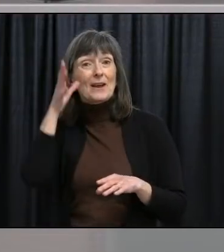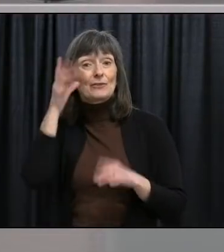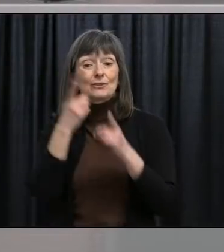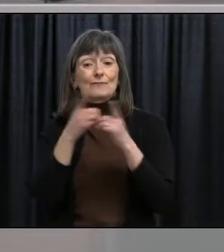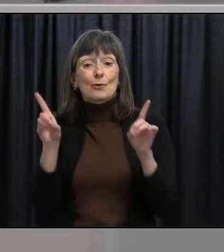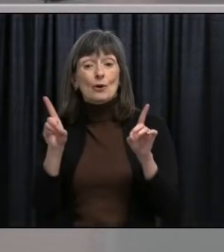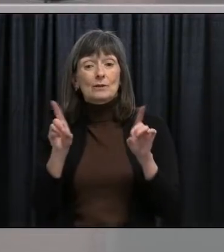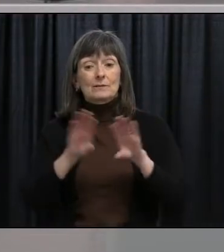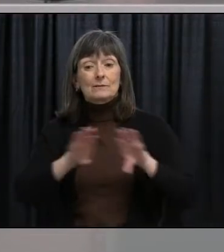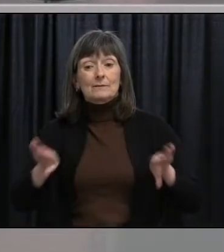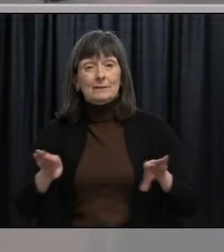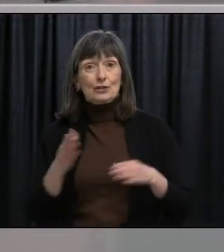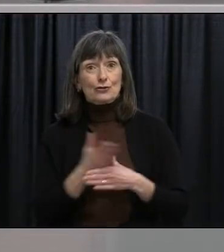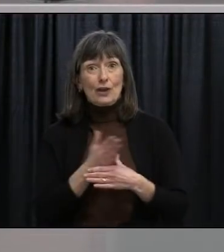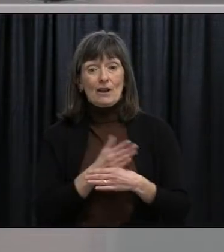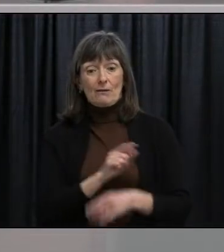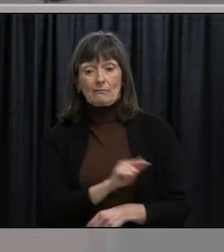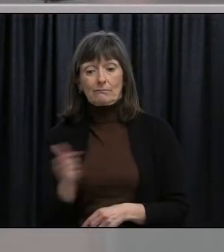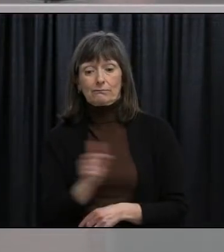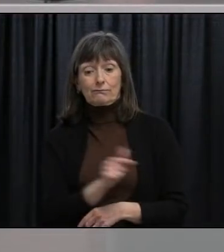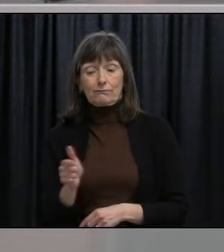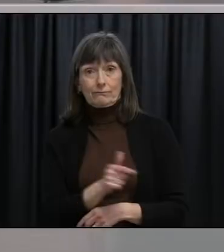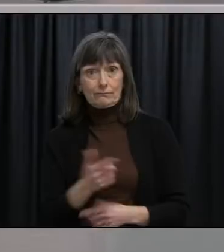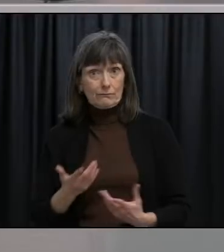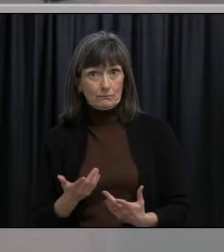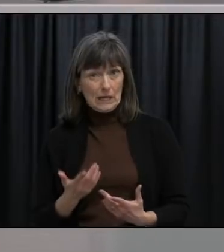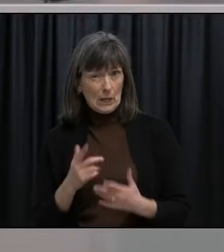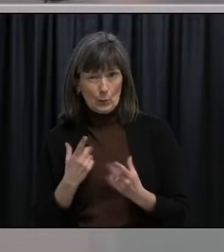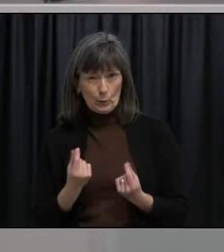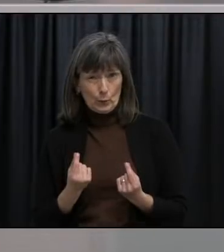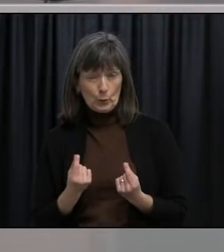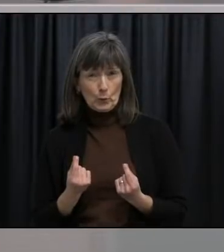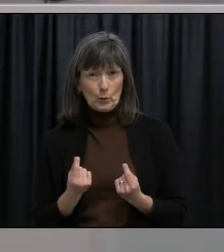think that's the case, but you can go ahead, Minister, and clarify.